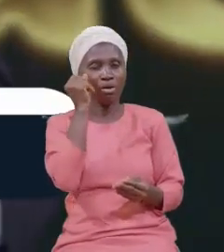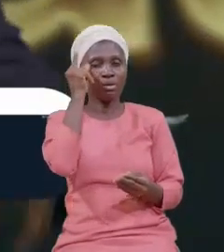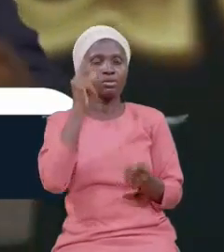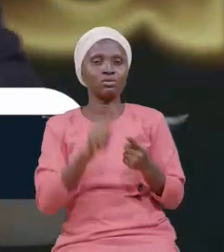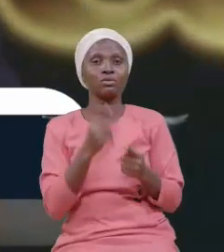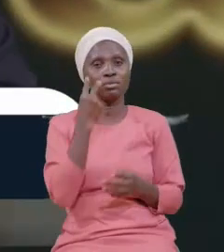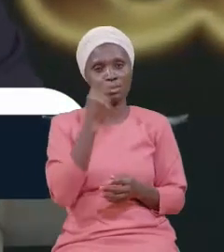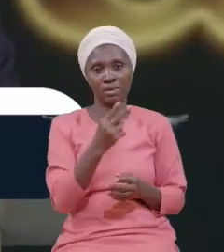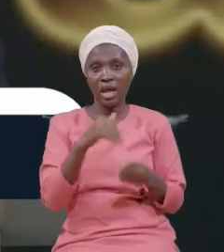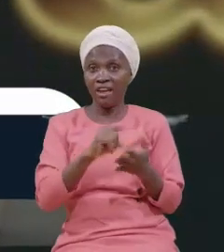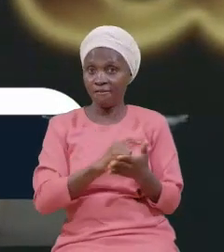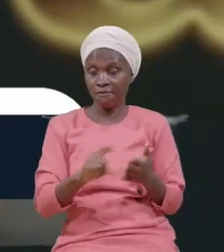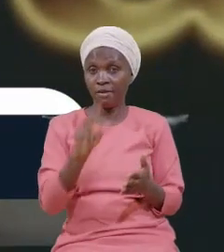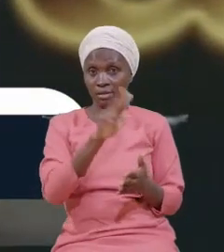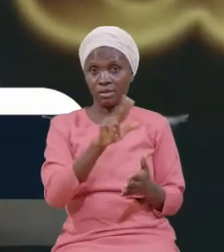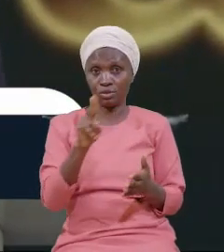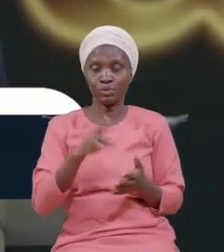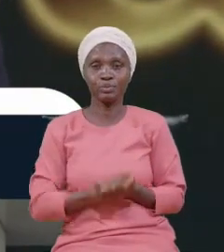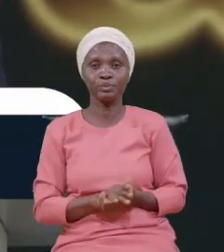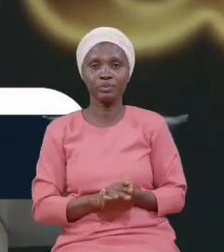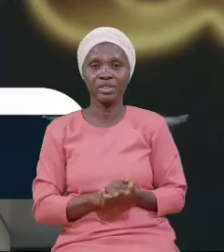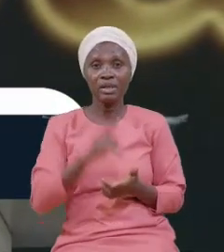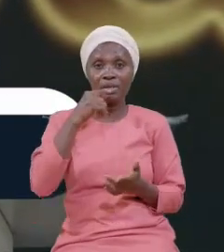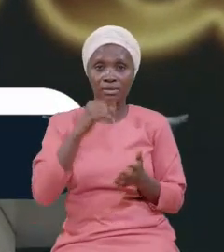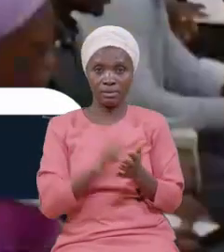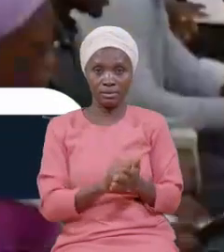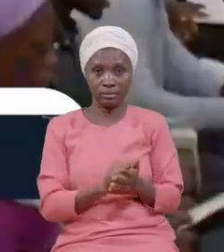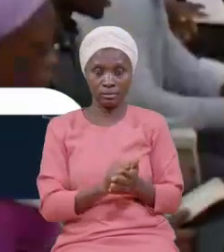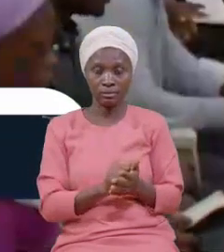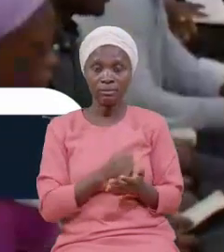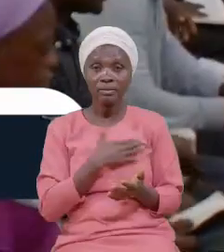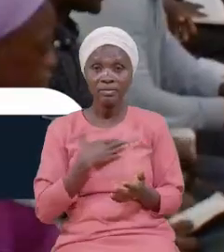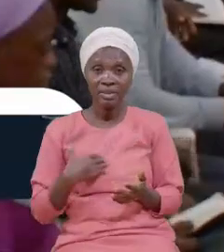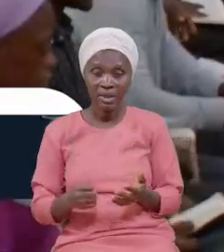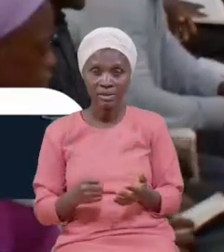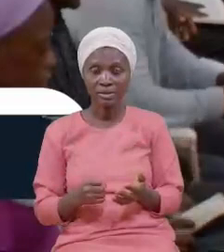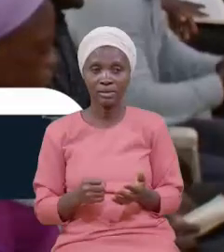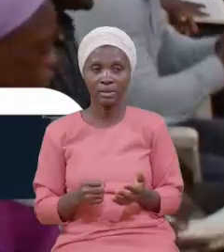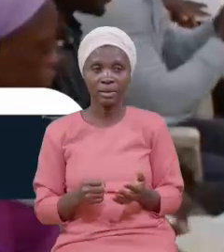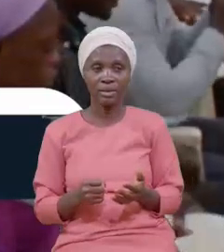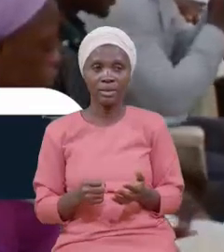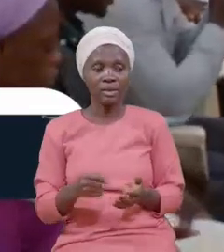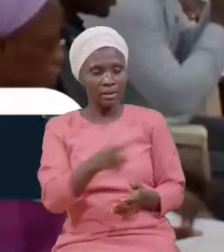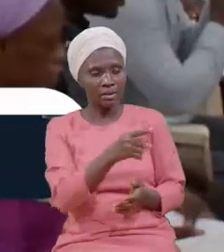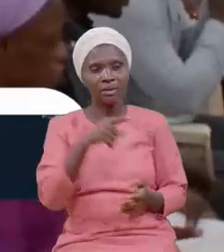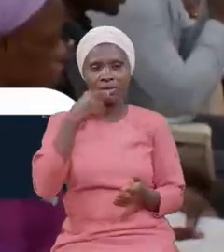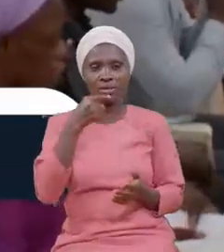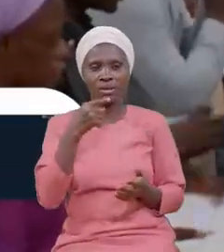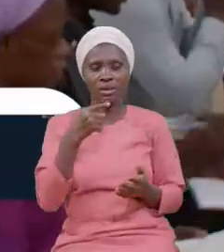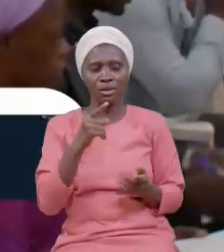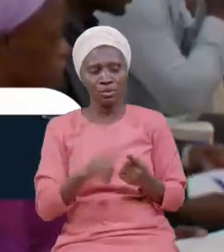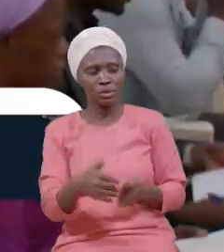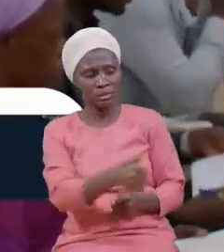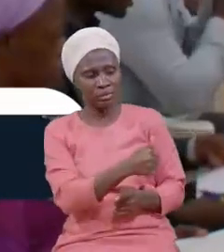verse 32, it says, and they said one to another,